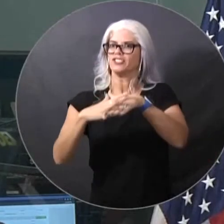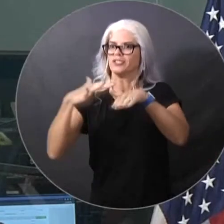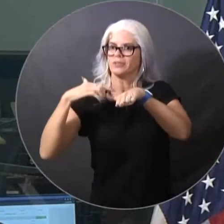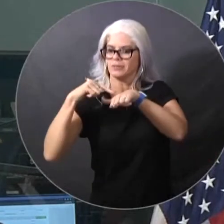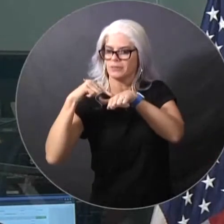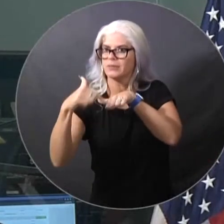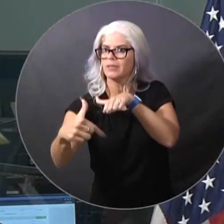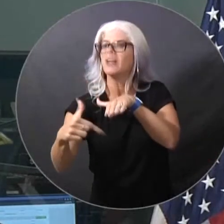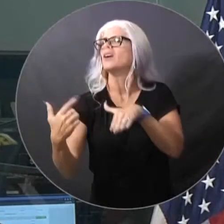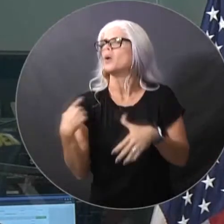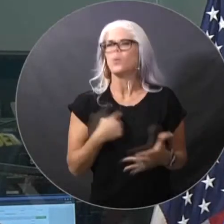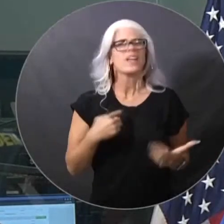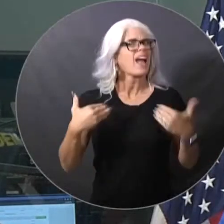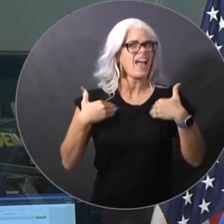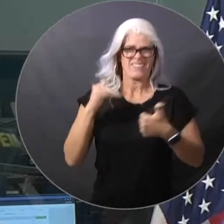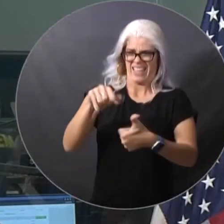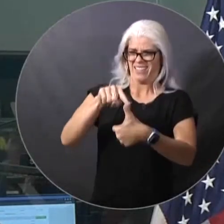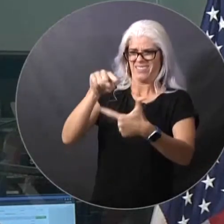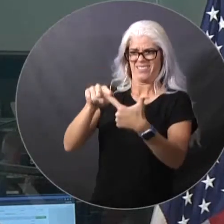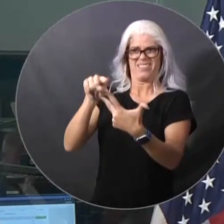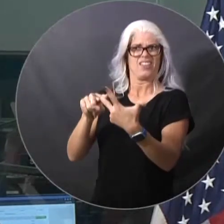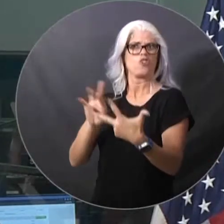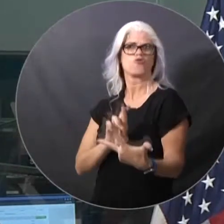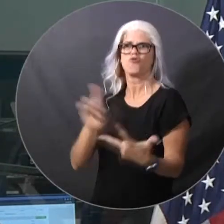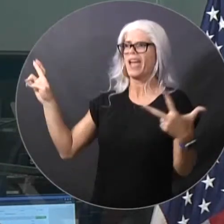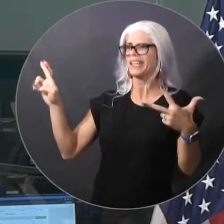involves all 3 of those arms.